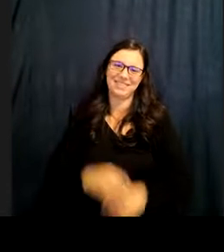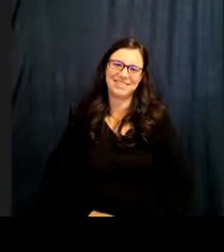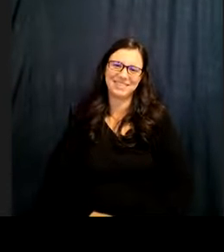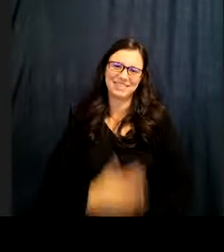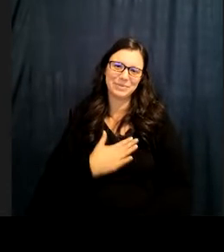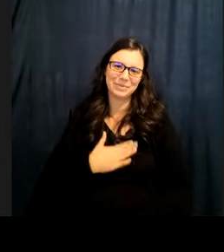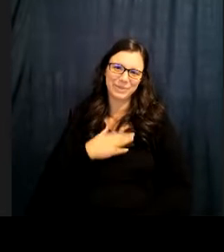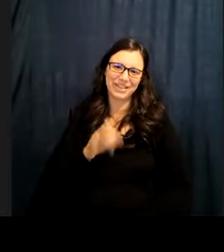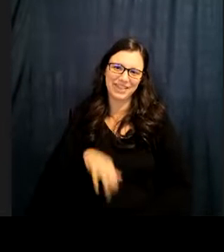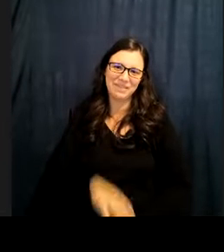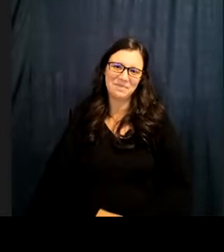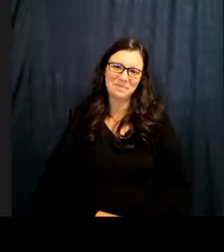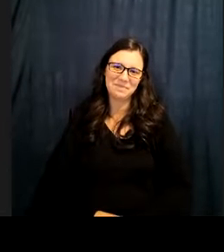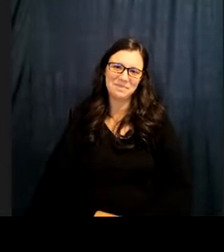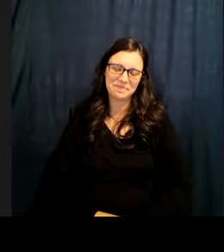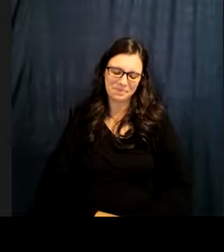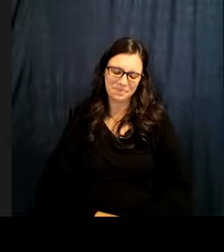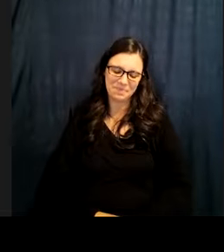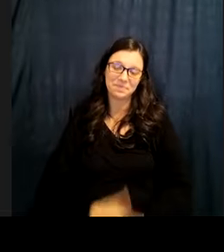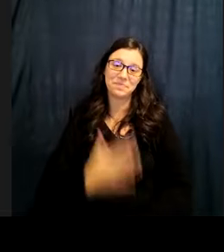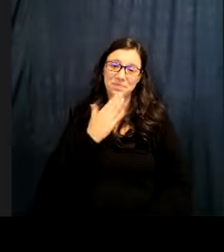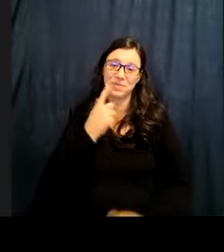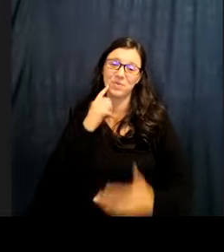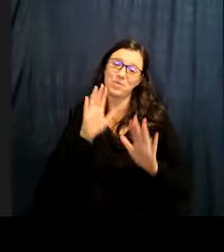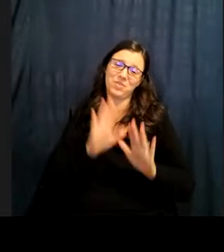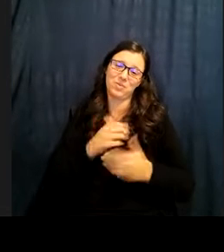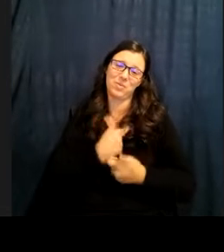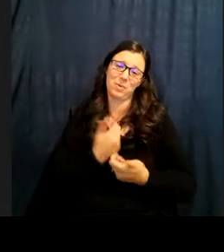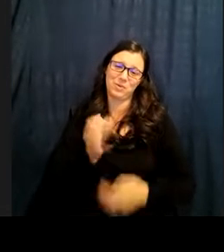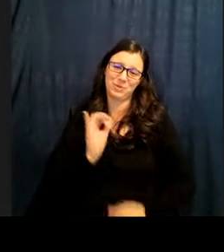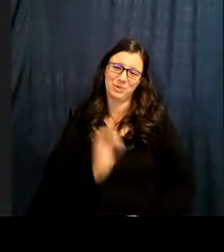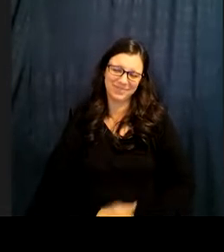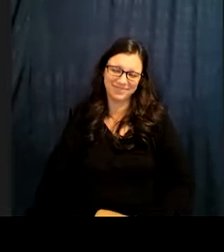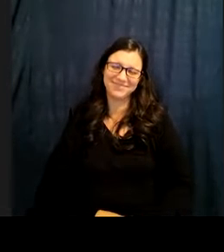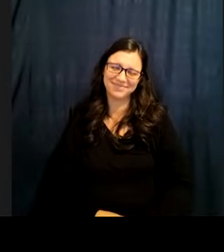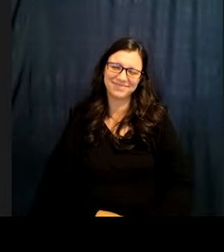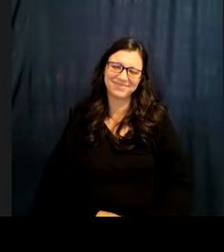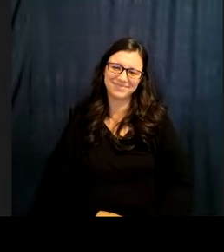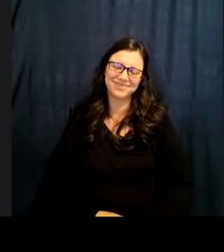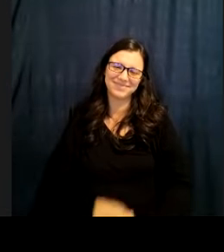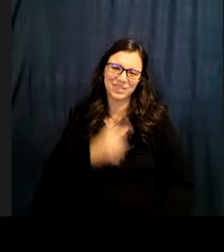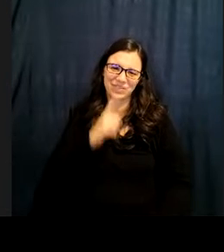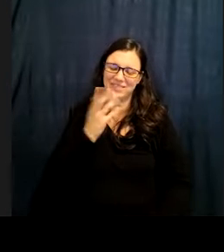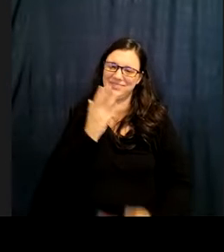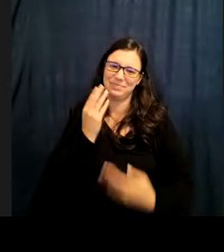Appreciate it. Well, thank you for your wonderful, wonderful poems. They're really incredibly